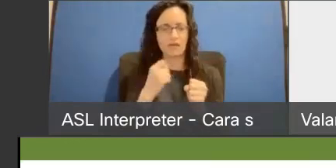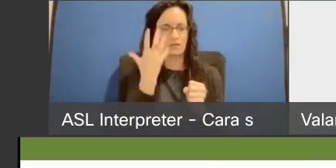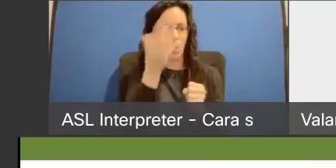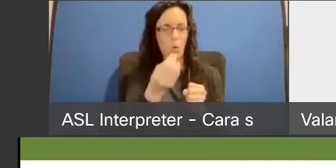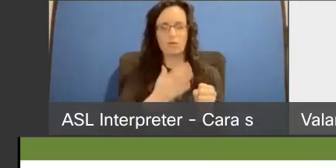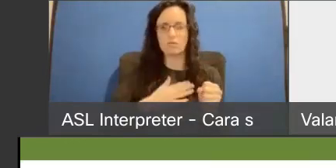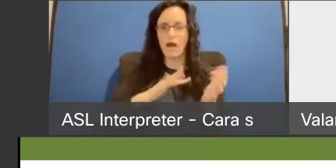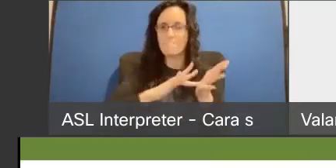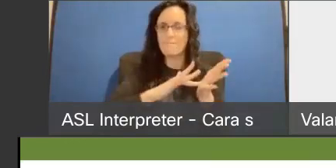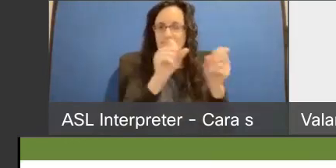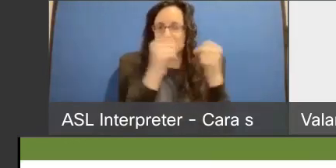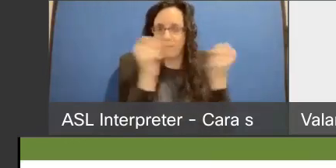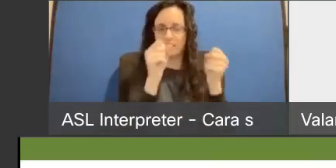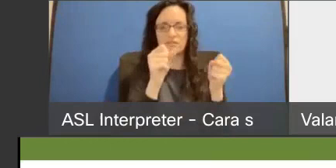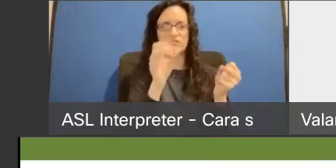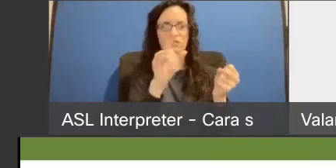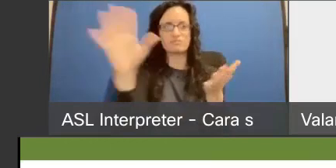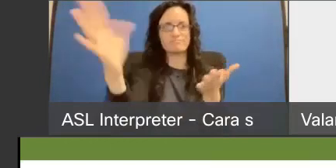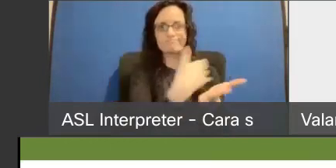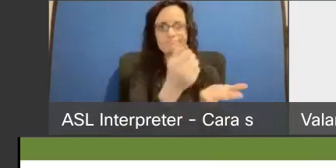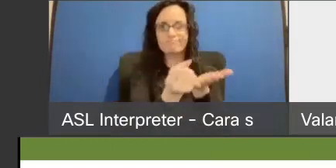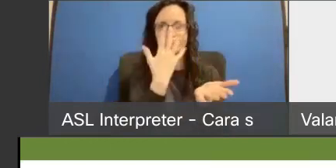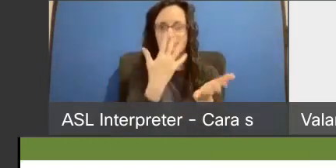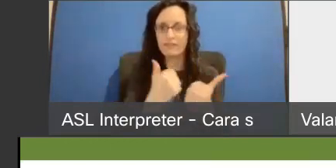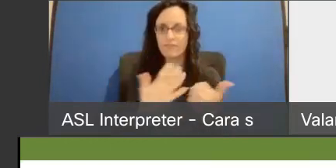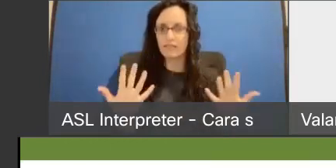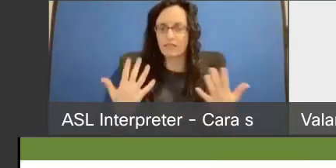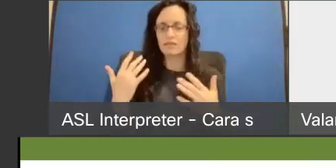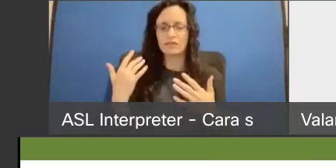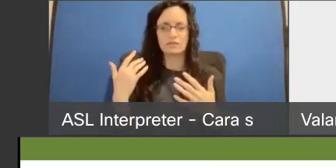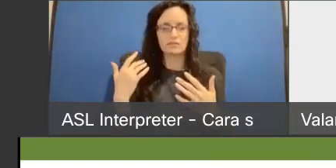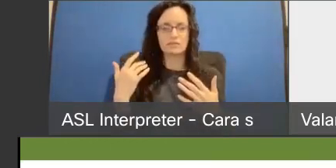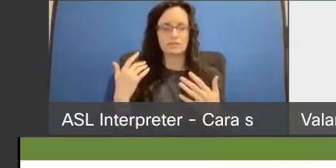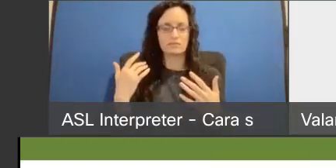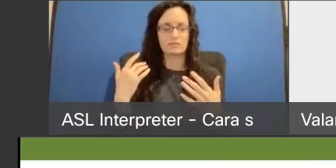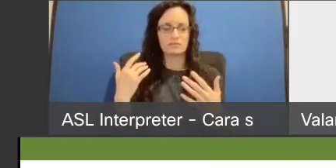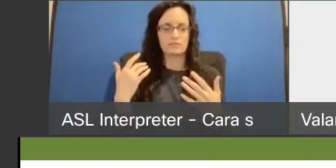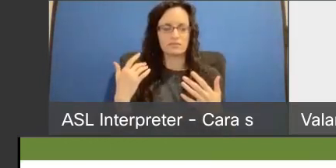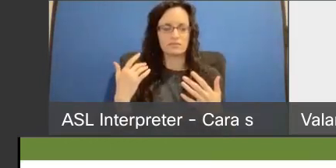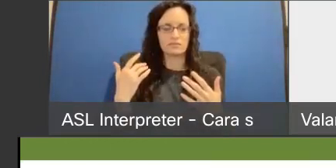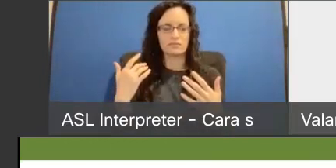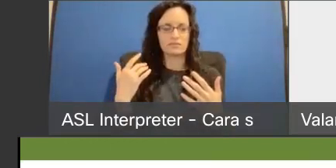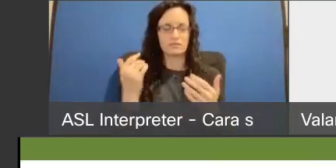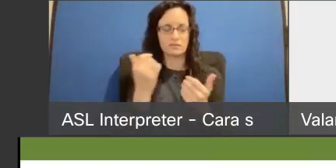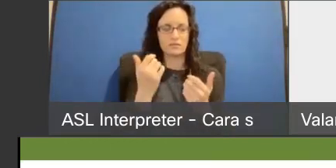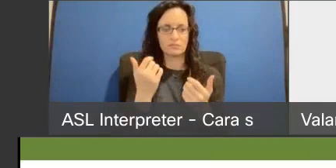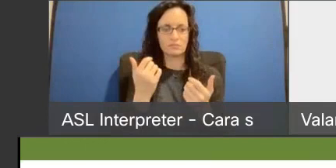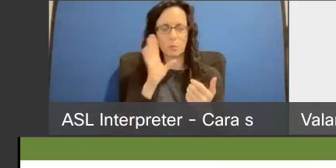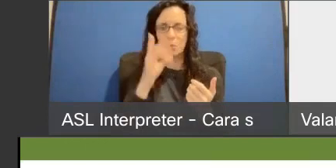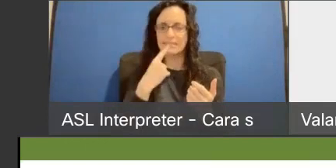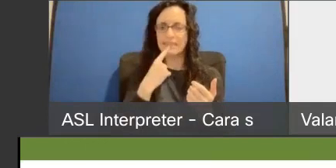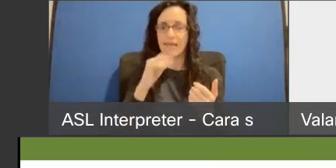take everything that I have, my attempt, everybody would consider the point where I start collecting the